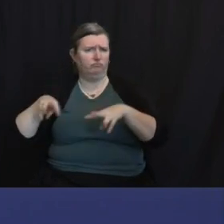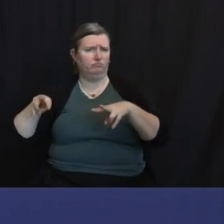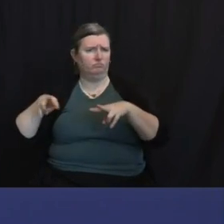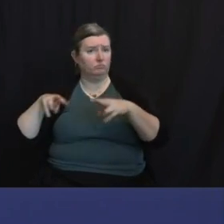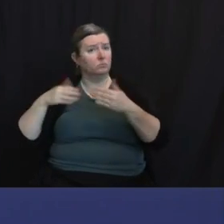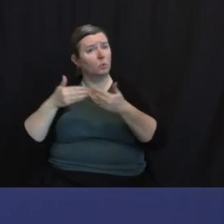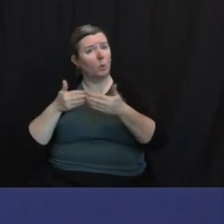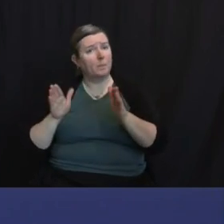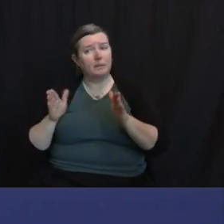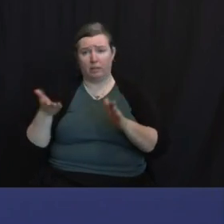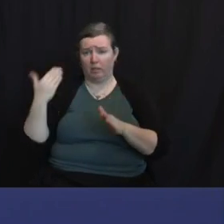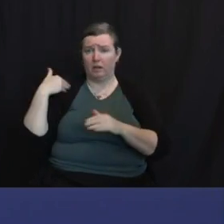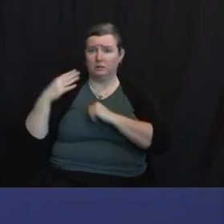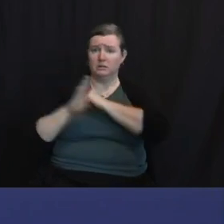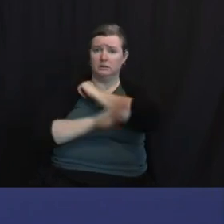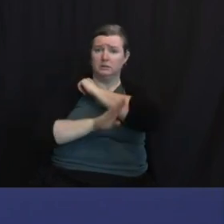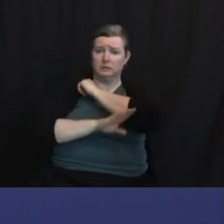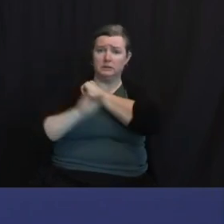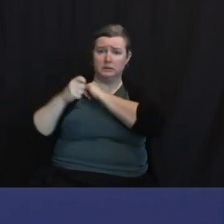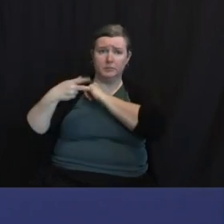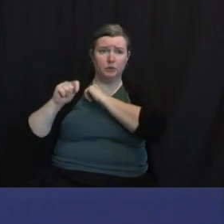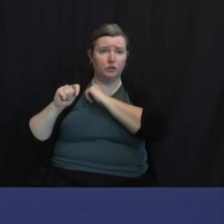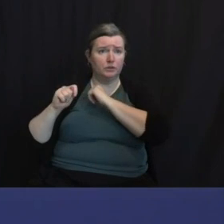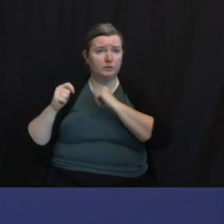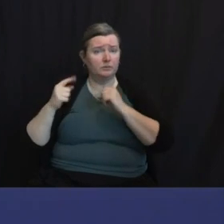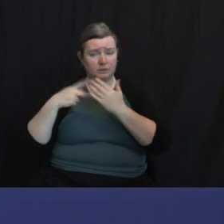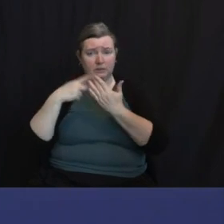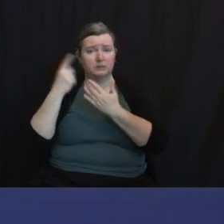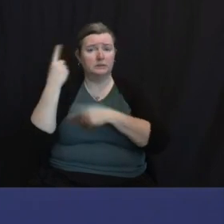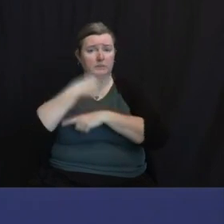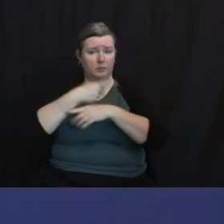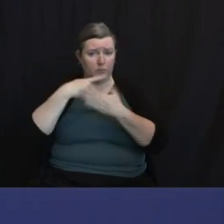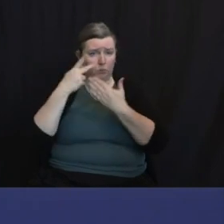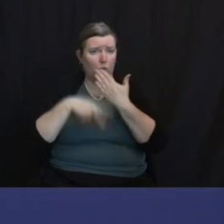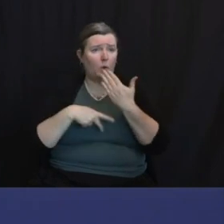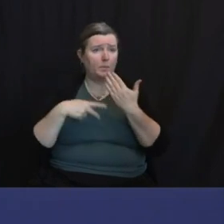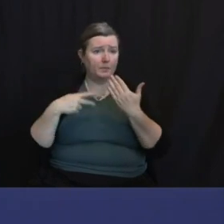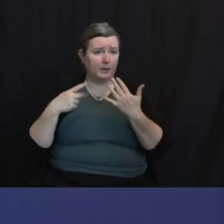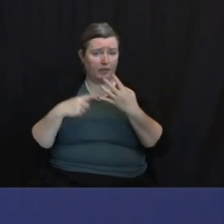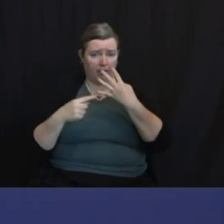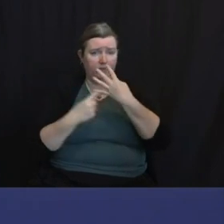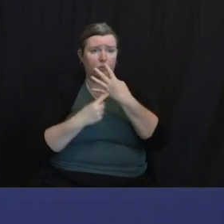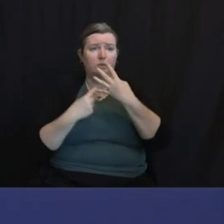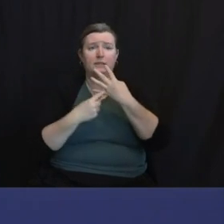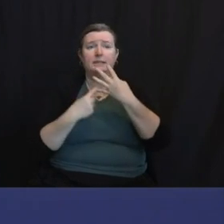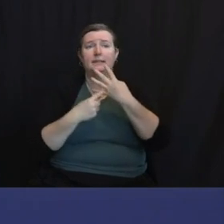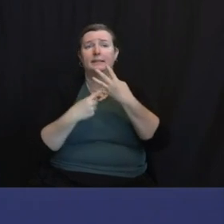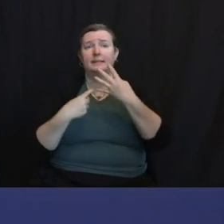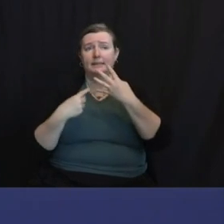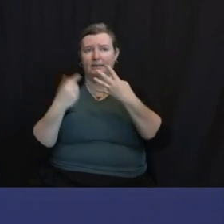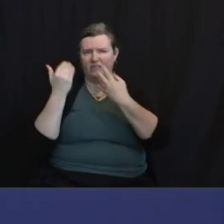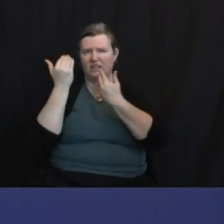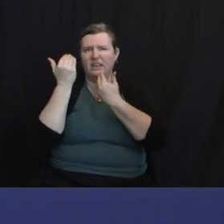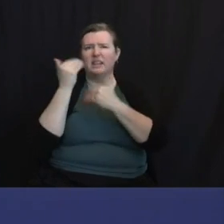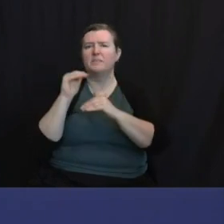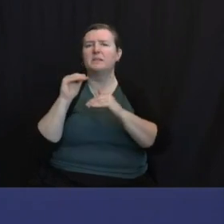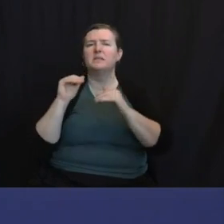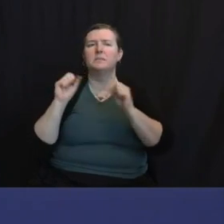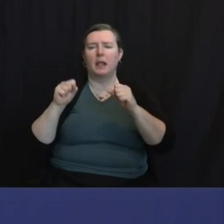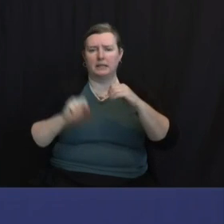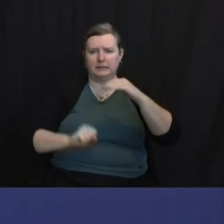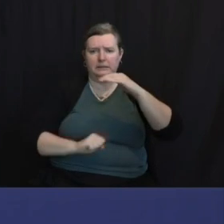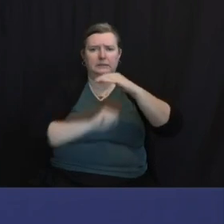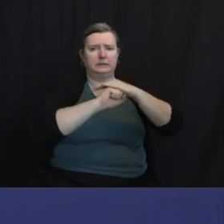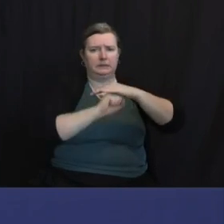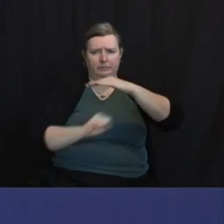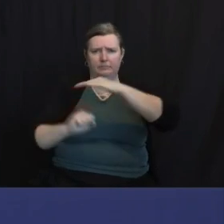will do so at the end of the month with limited capacity. What was the reason for the day program's delay, and when do you